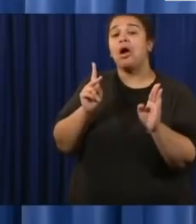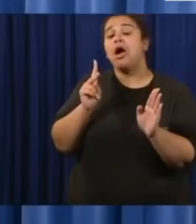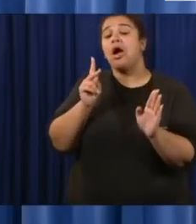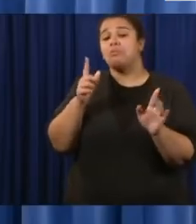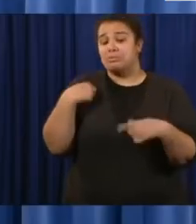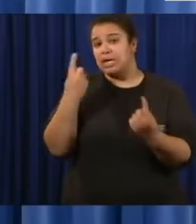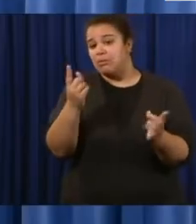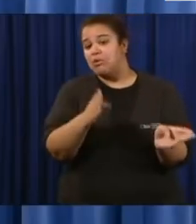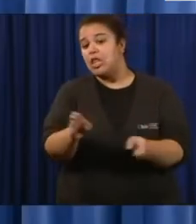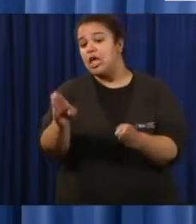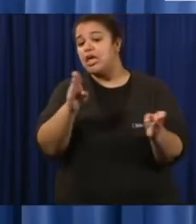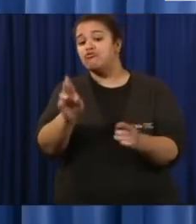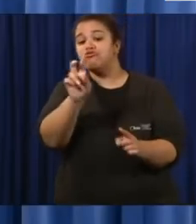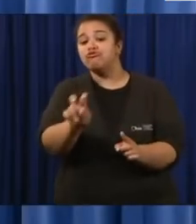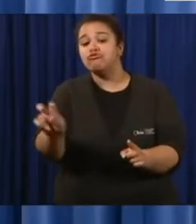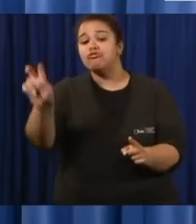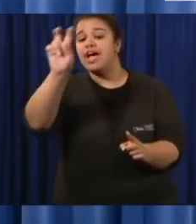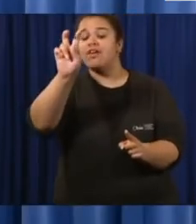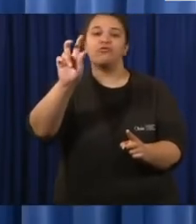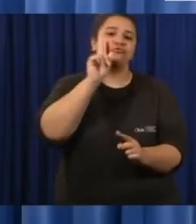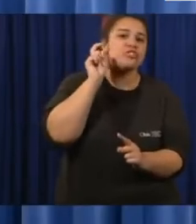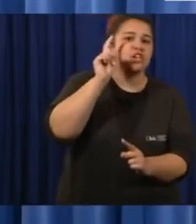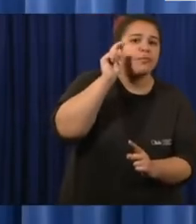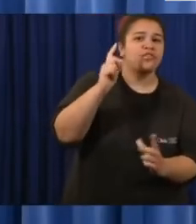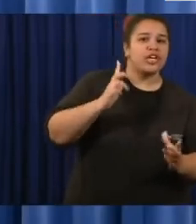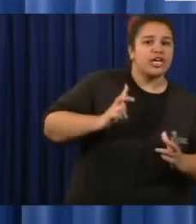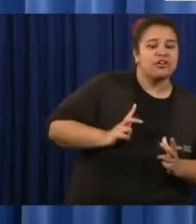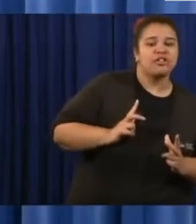holiday weekend, what this means today?